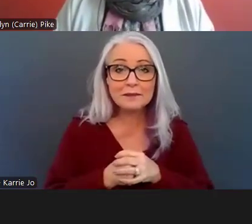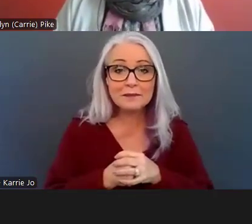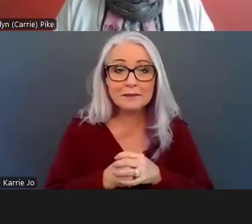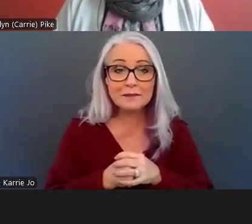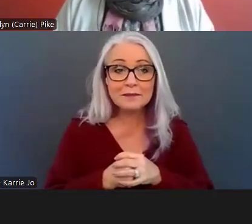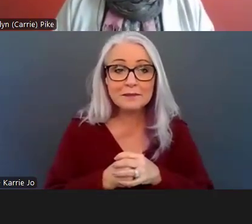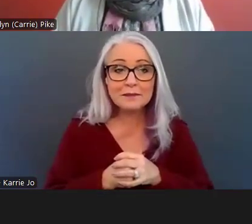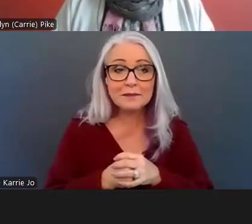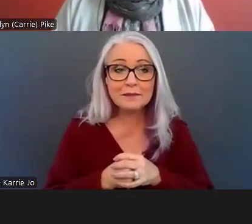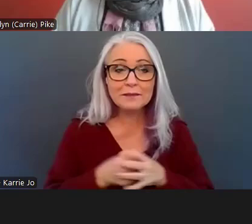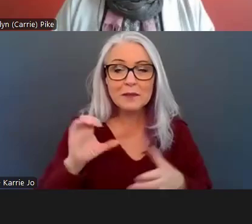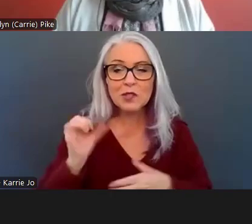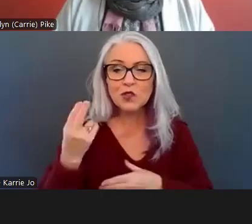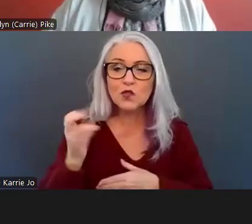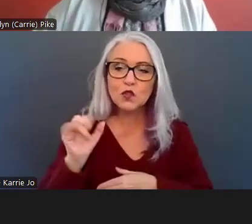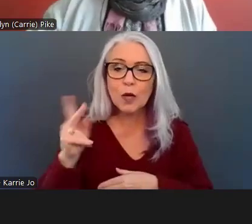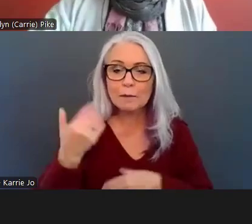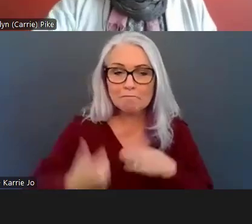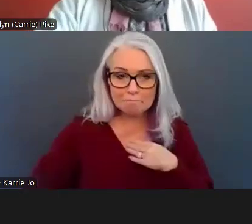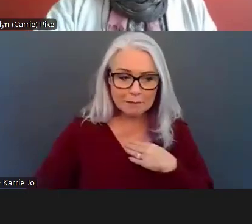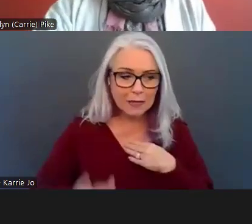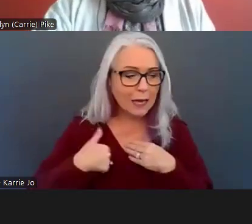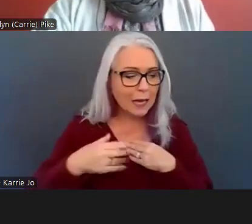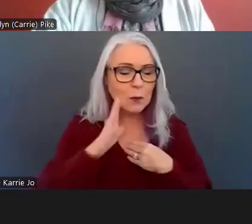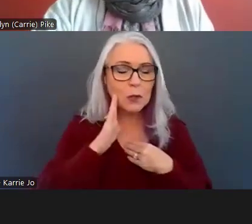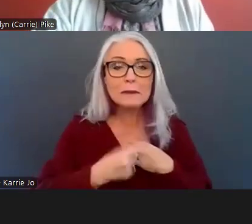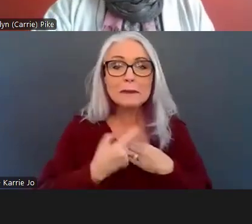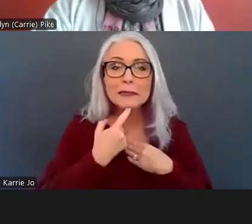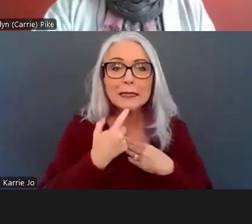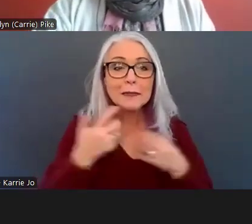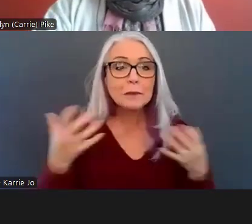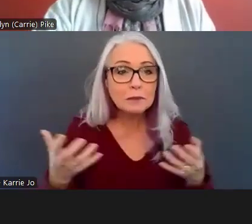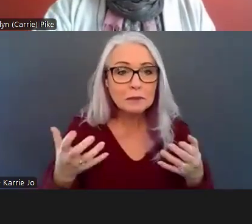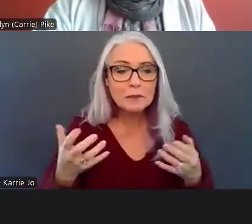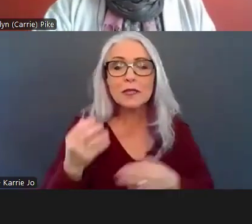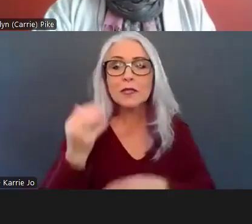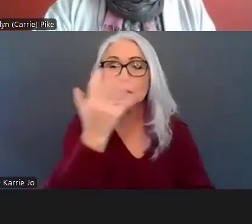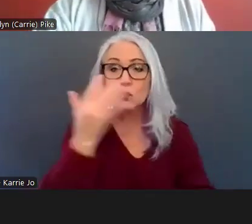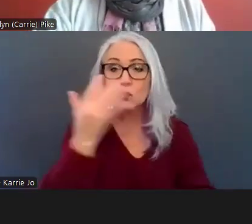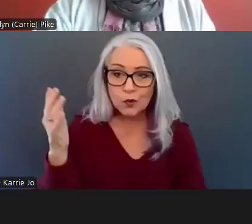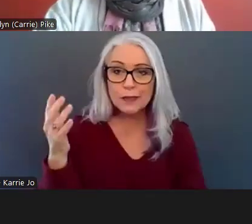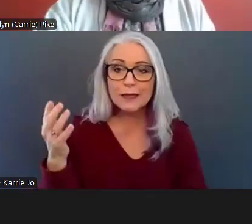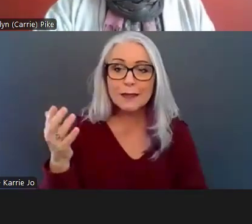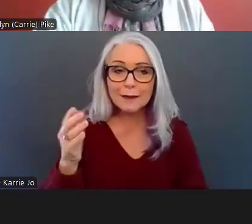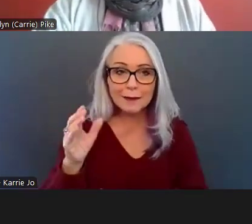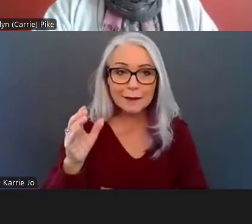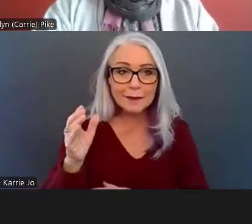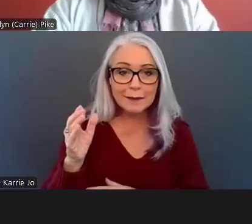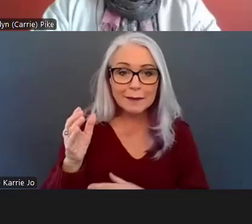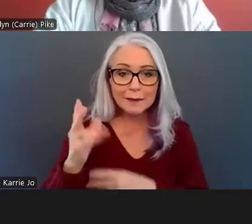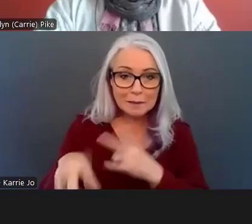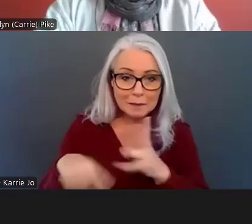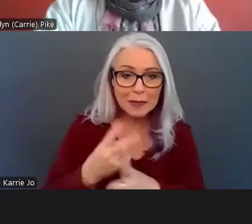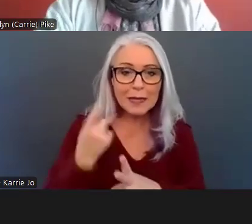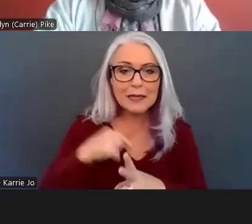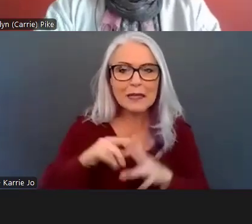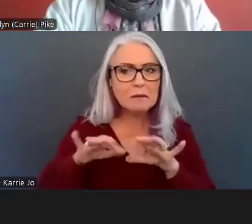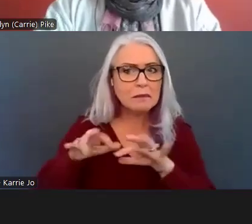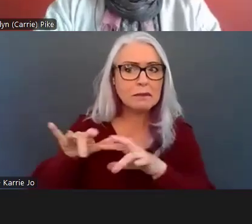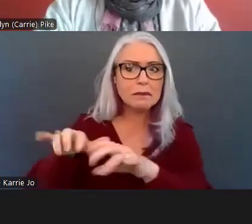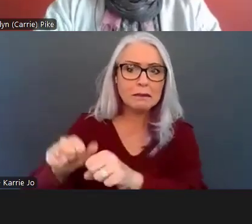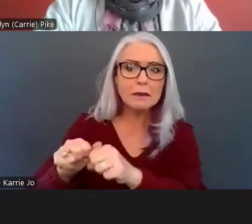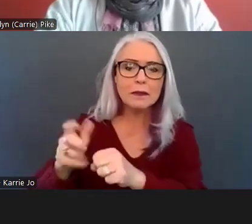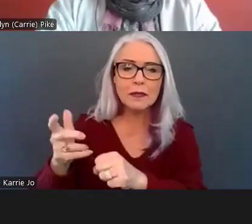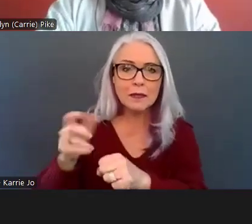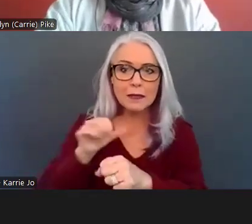Well, I'll jump in and talk about tree species that was dominant over much of the East that has essentially